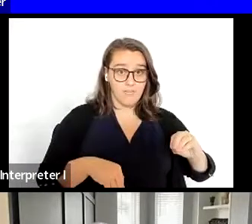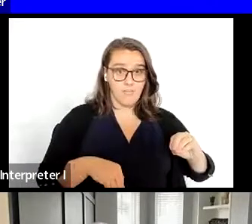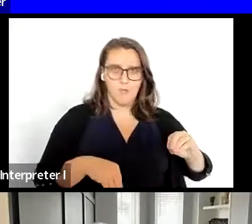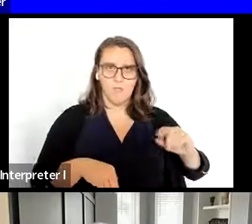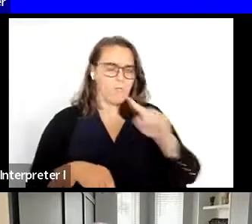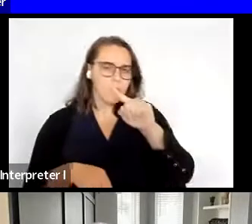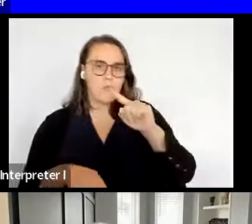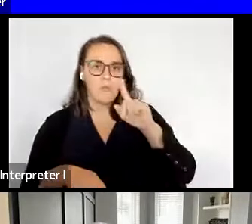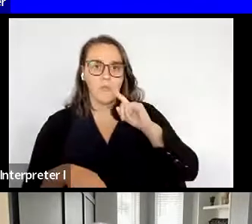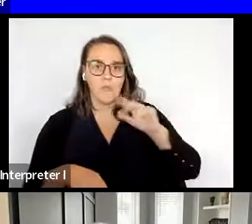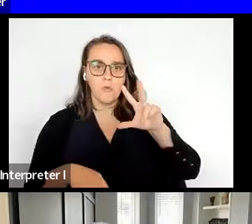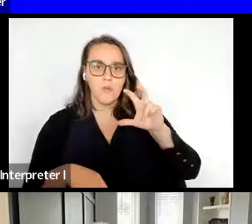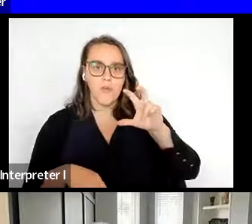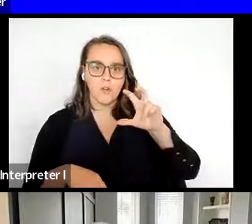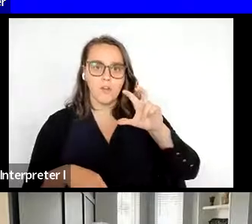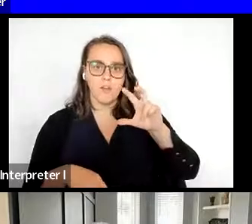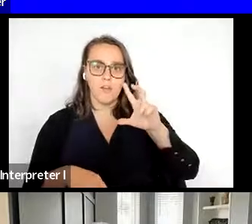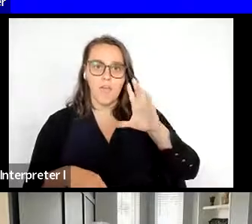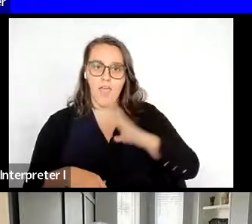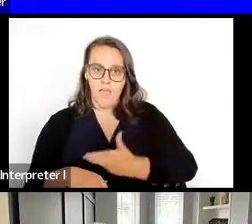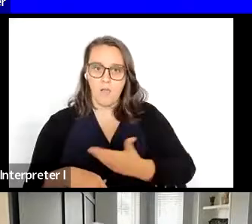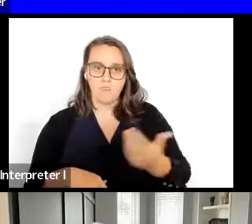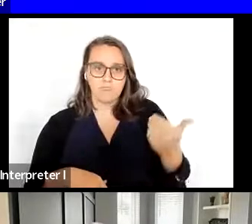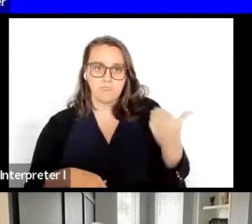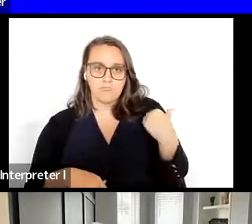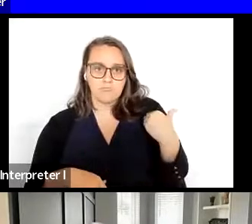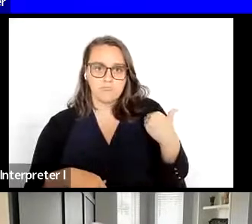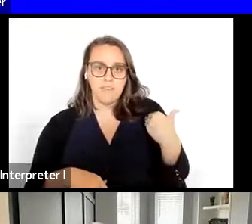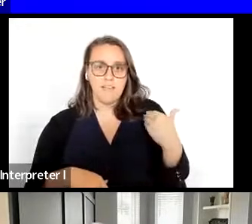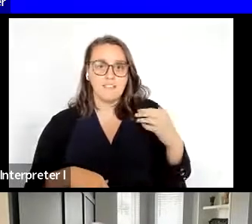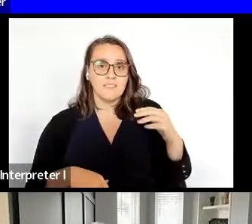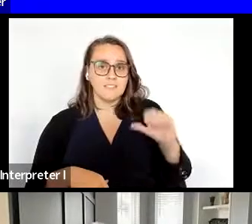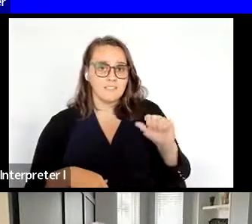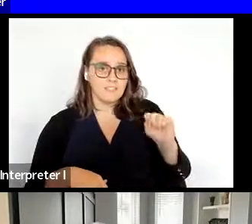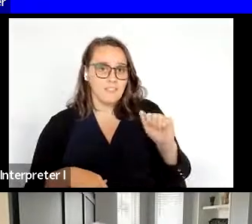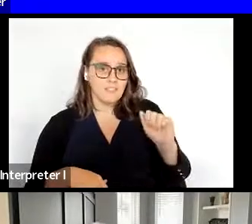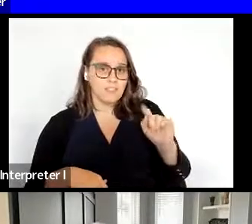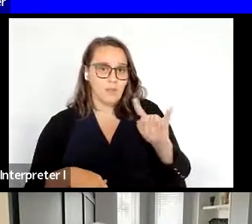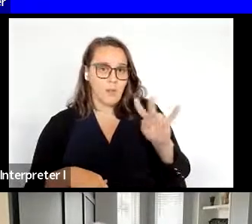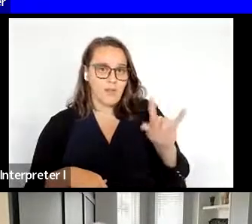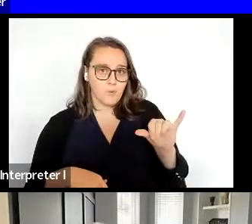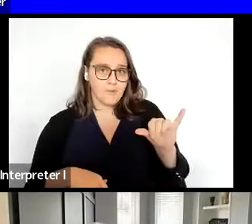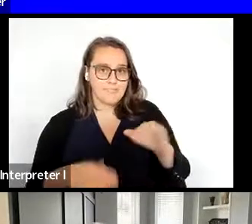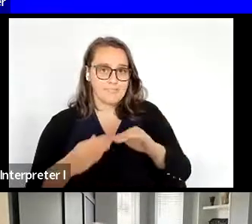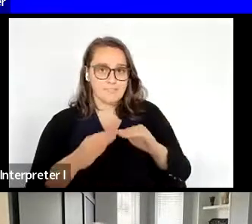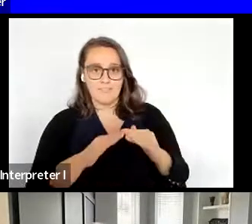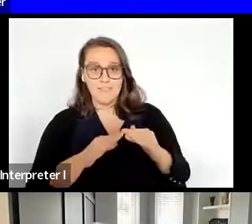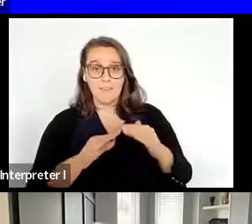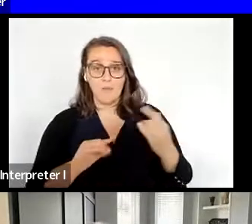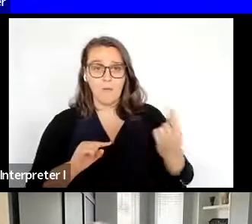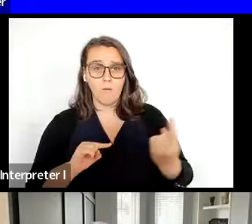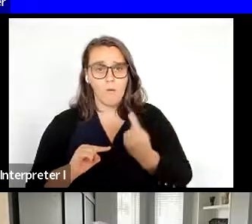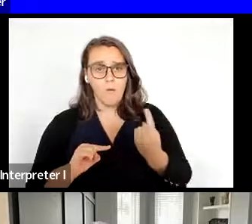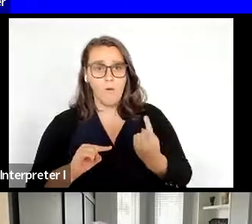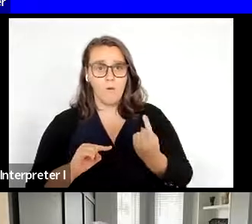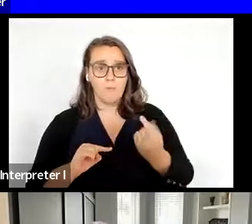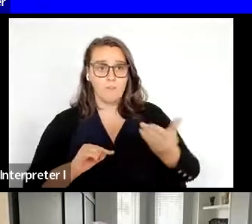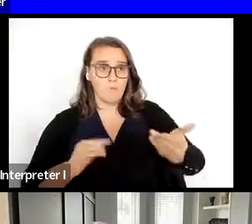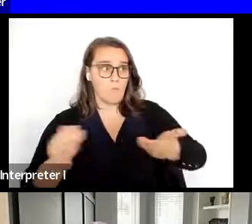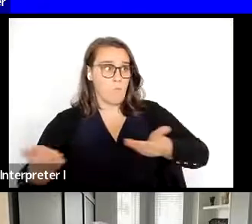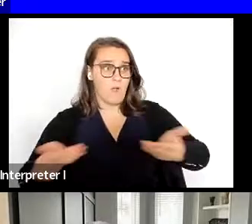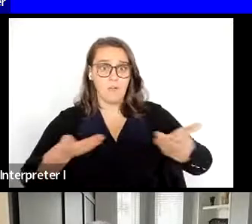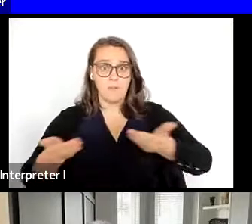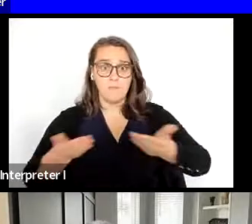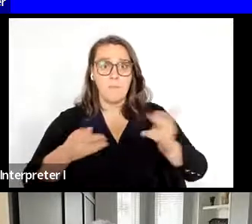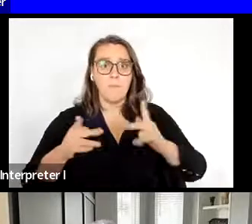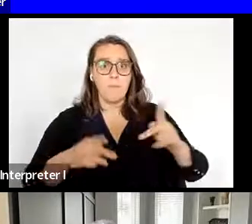300. It's our responsibility as a sanctuary city, as a city that has always welcomed those cast off from somewhere